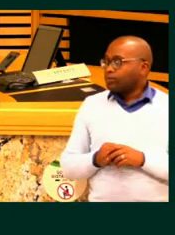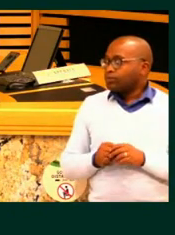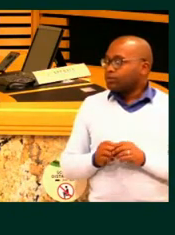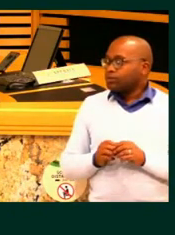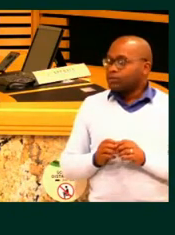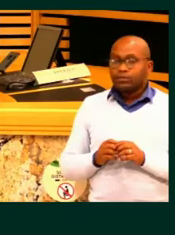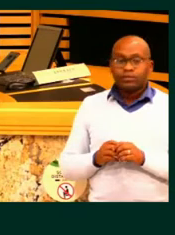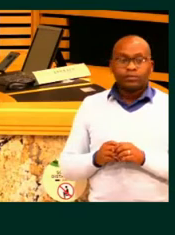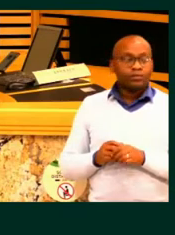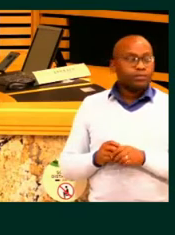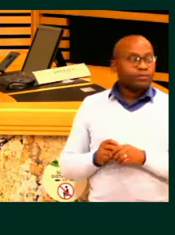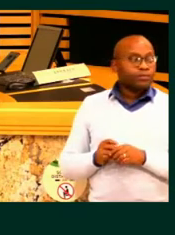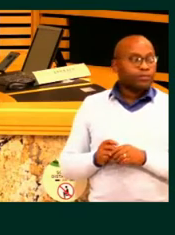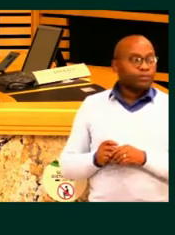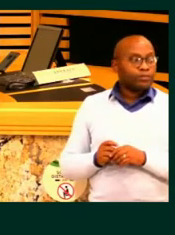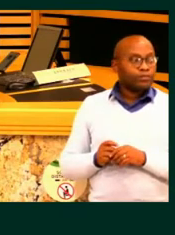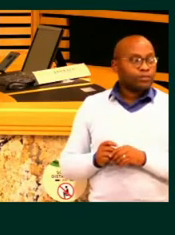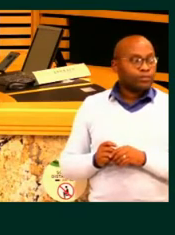sweetness